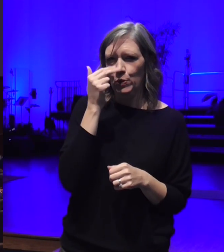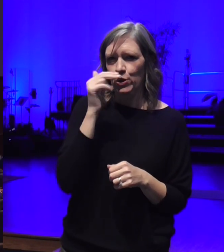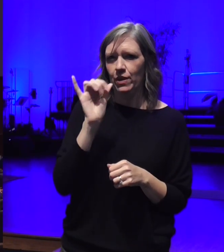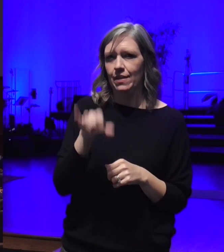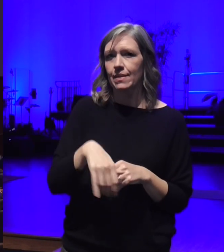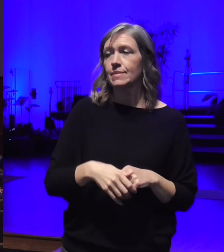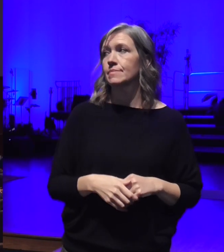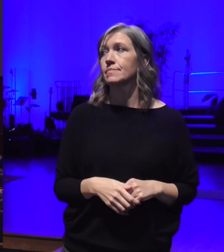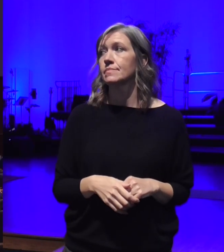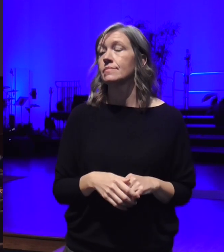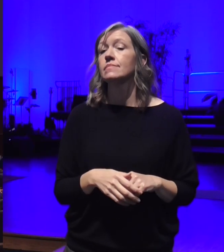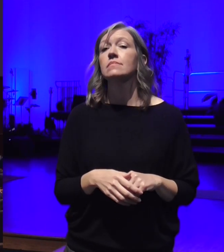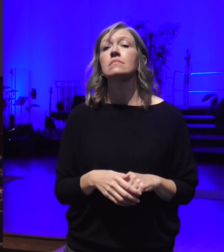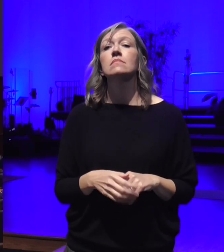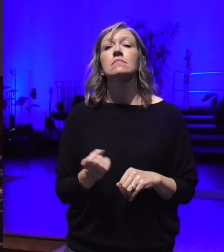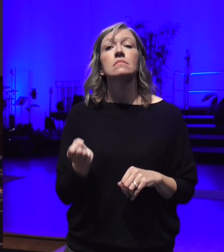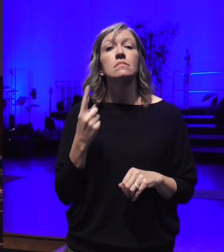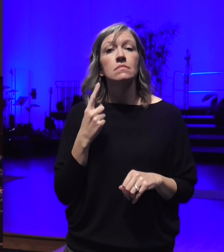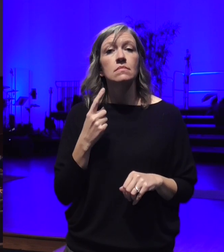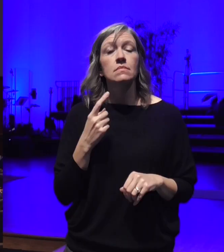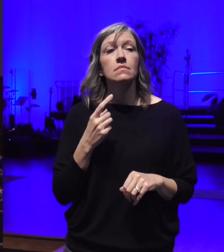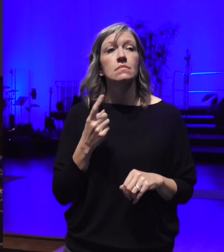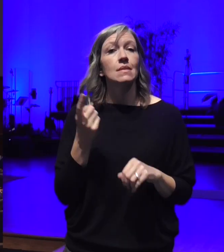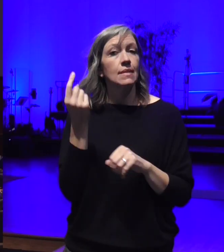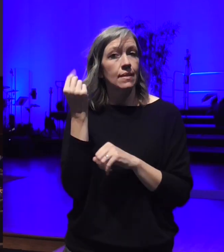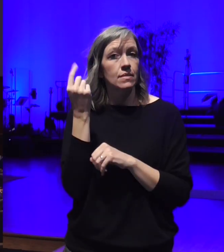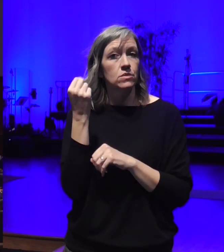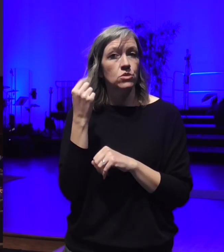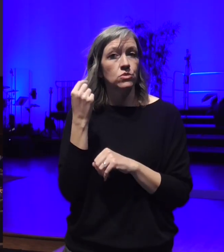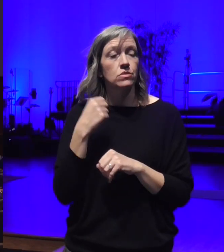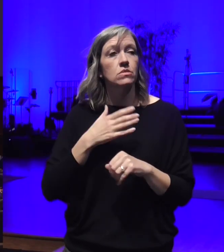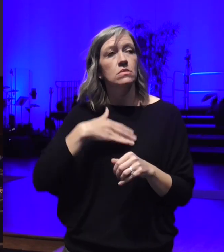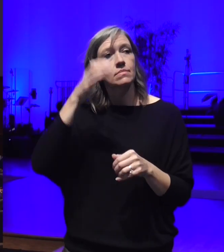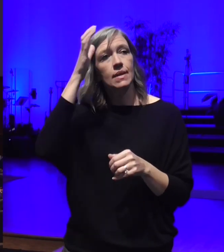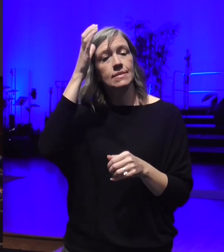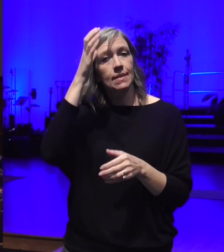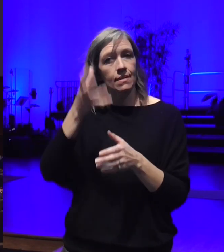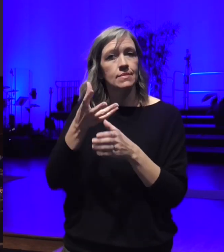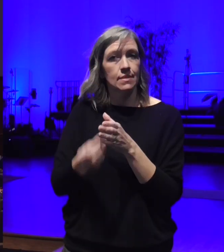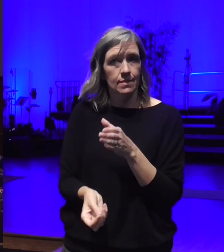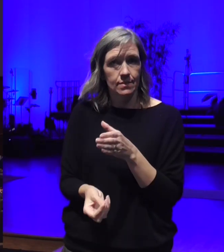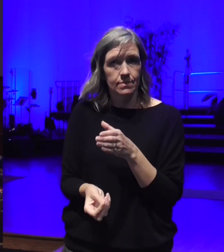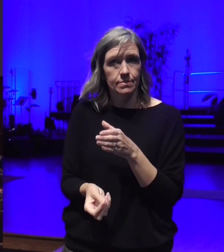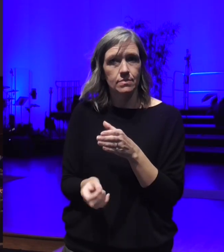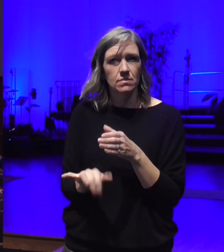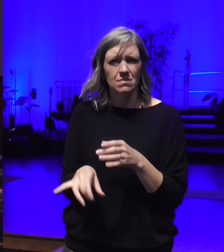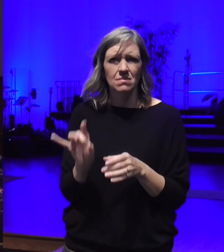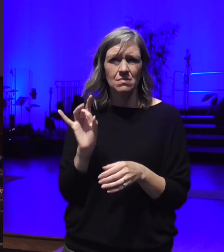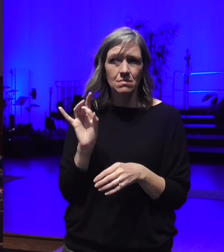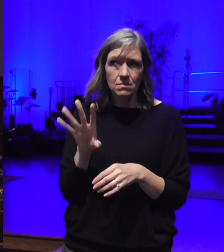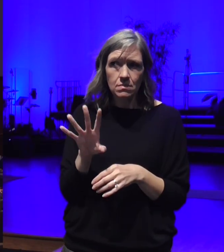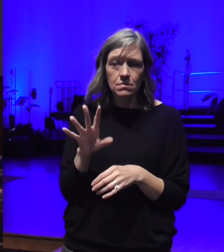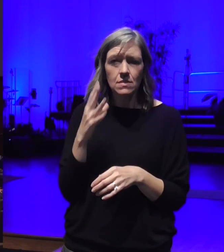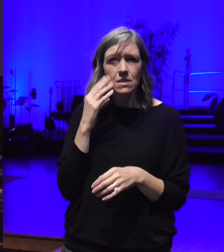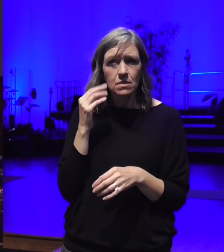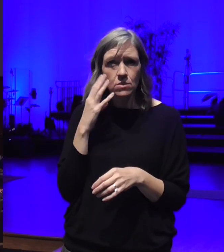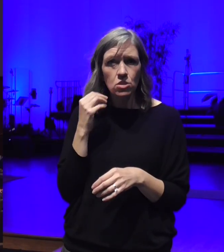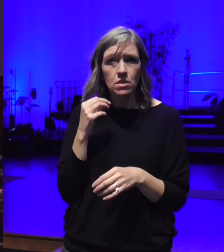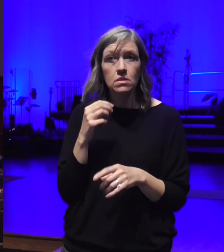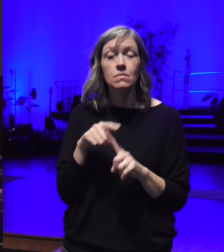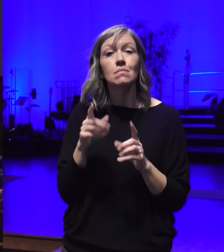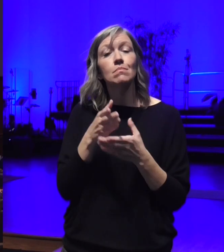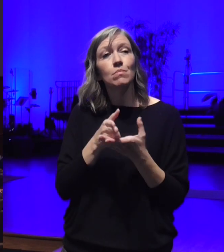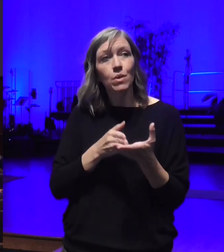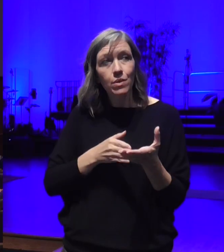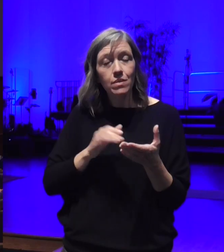My dad died last year, and not only was that a difficult experience to walk through, but part of that process was walking